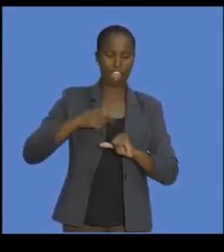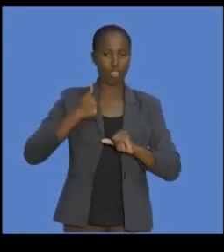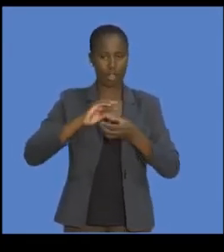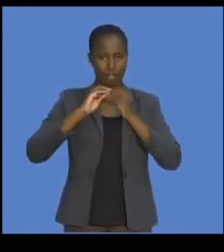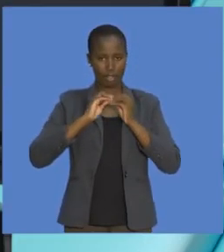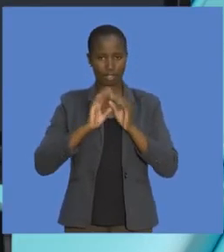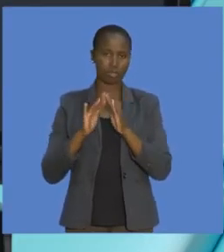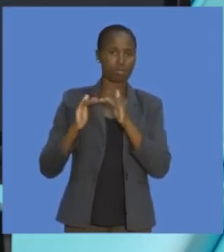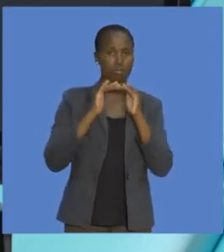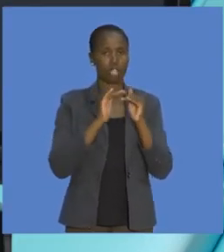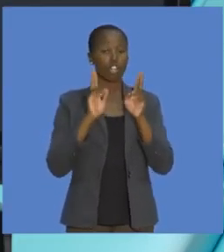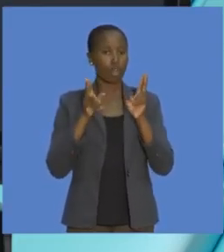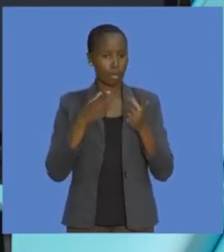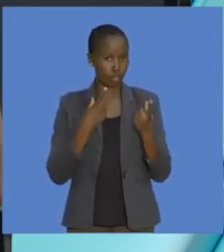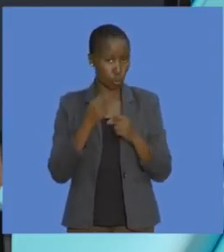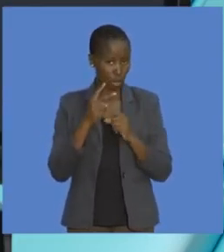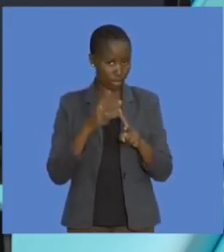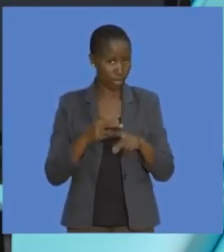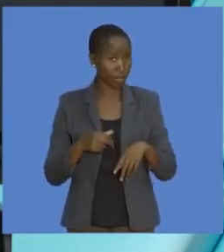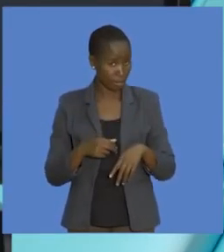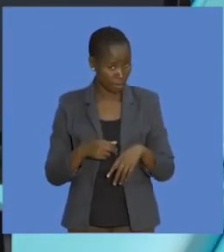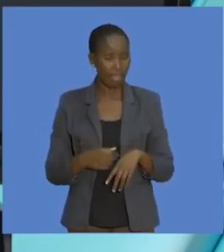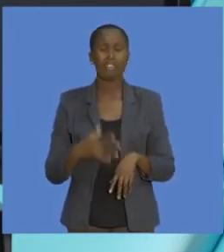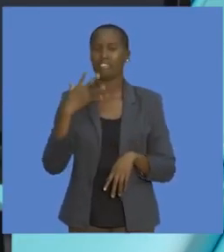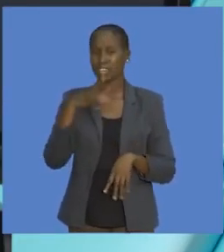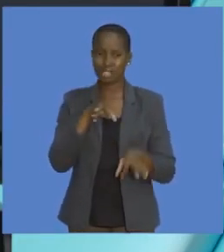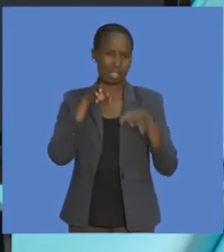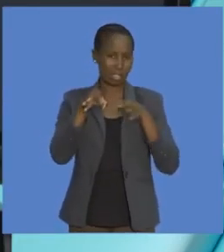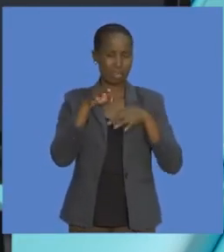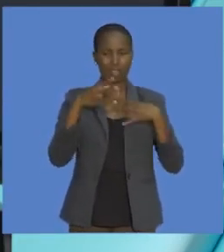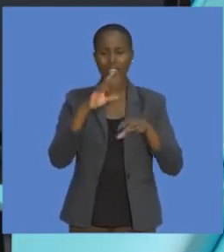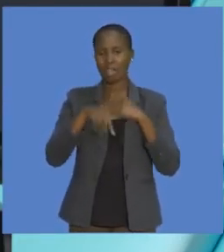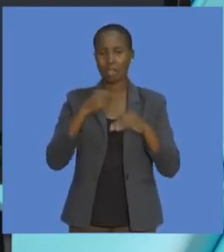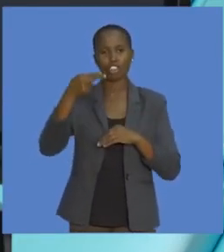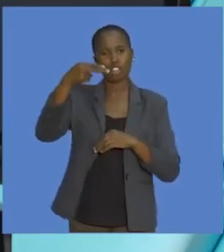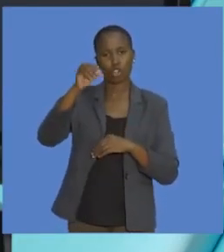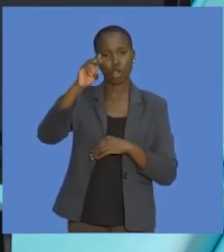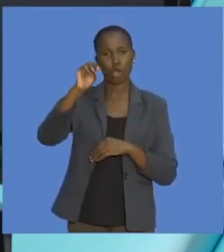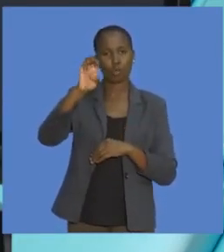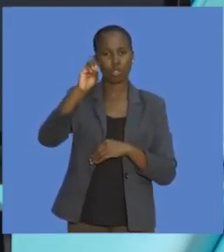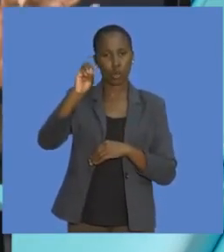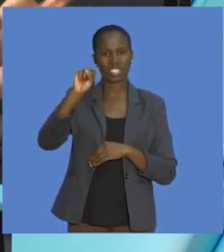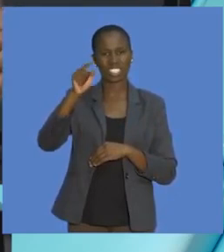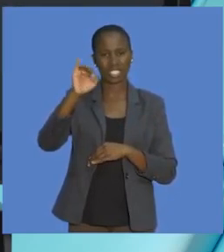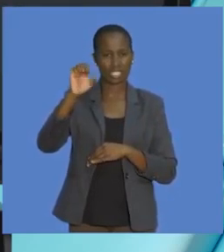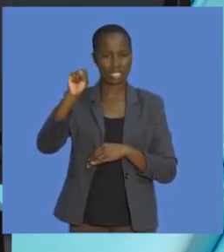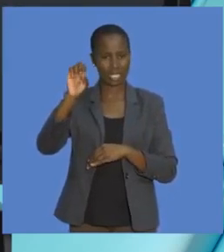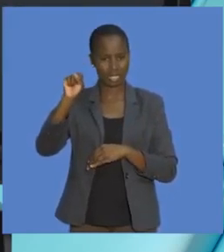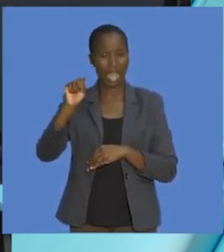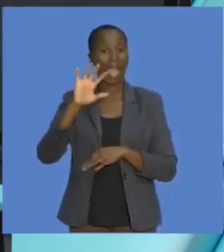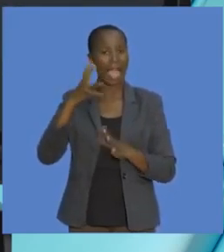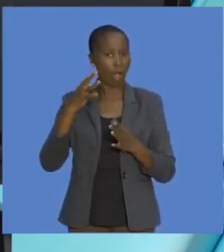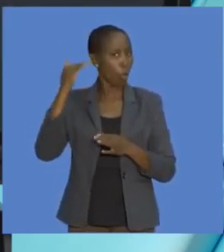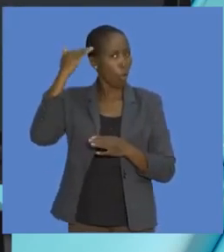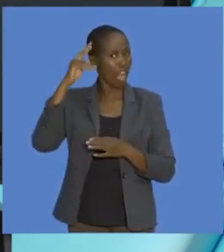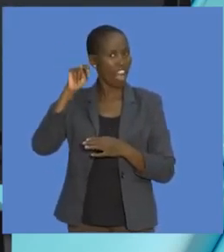guys, we've unpacked the concept of homeostasis, and we've looked at how coordination happens between the nervous system